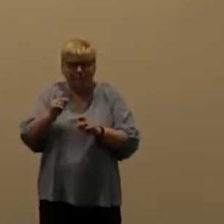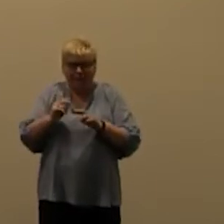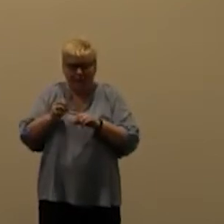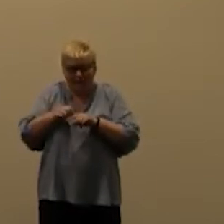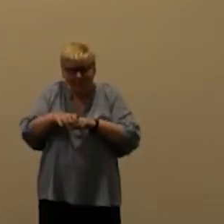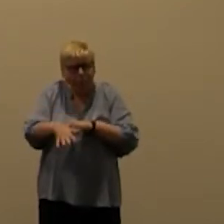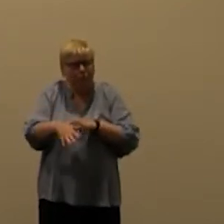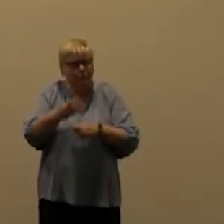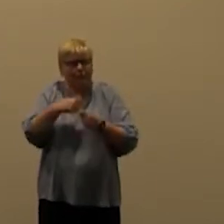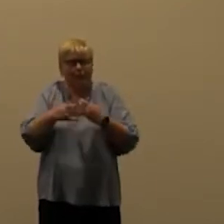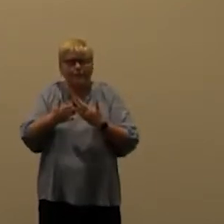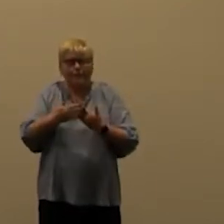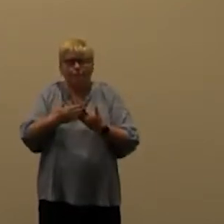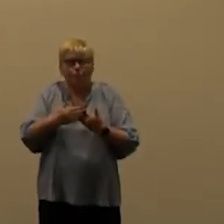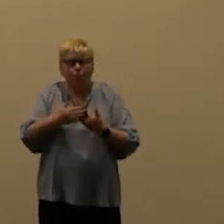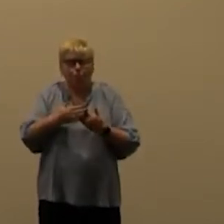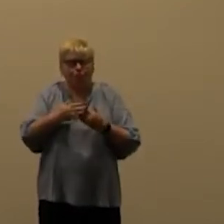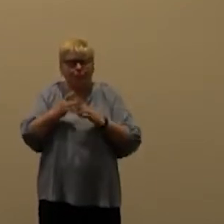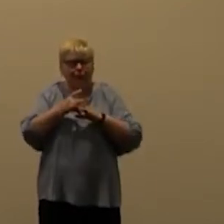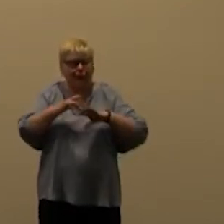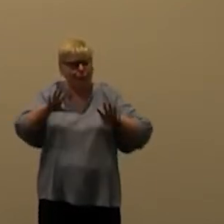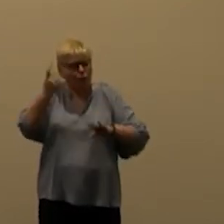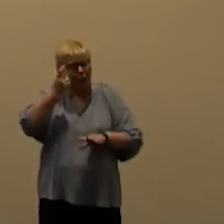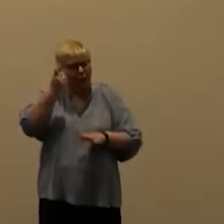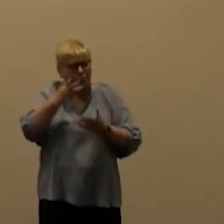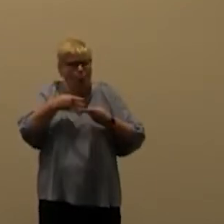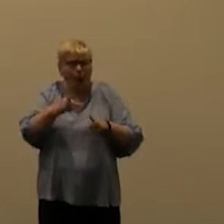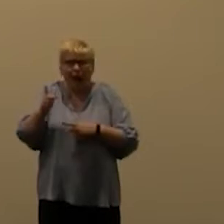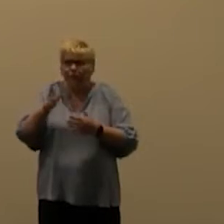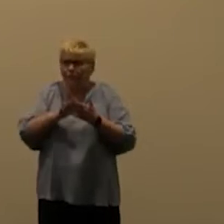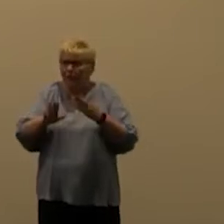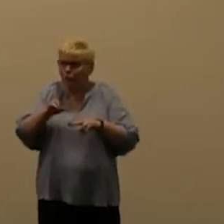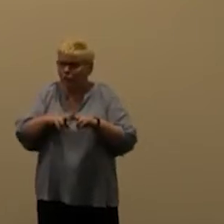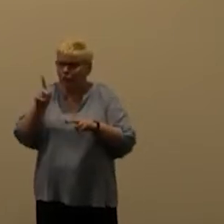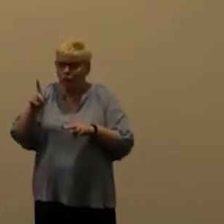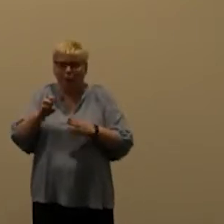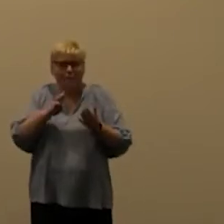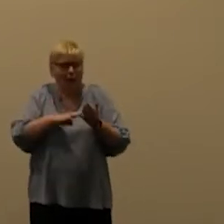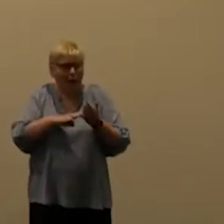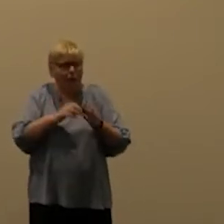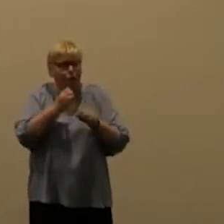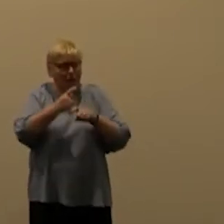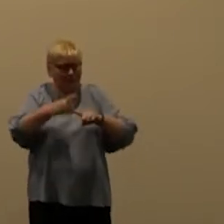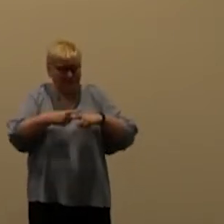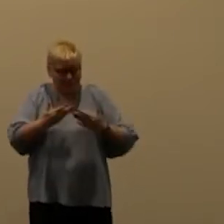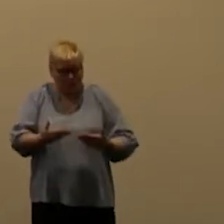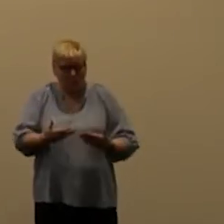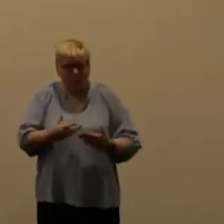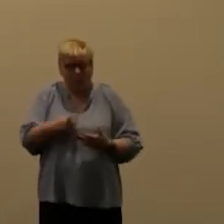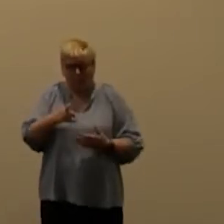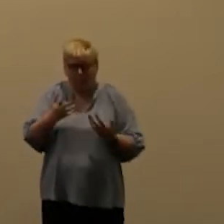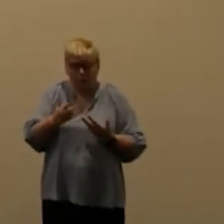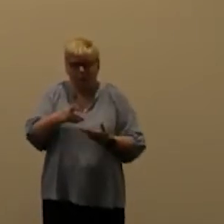X into a much more free-thinking way of parenting. And they are the reason that Millennials and Gen Z are the way they are now,